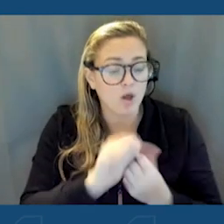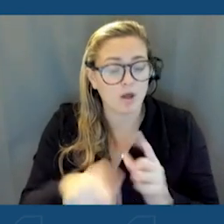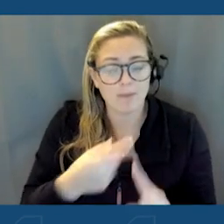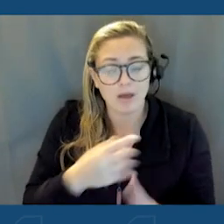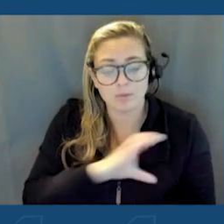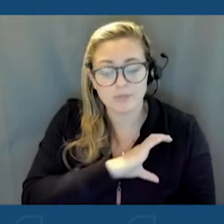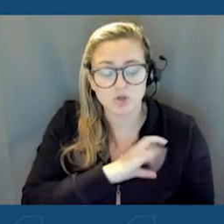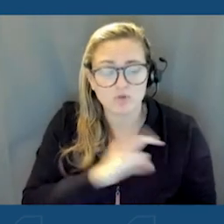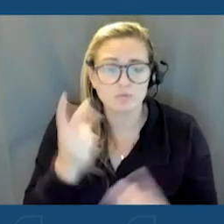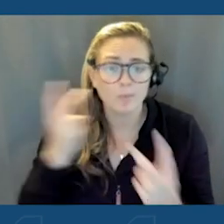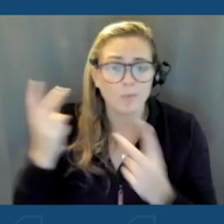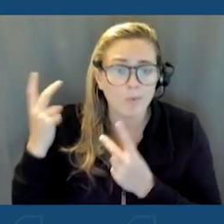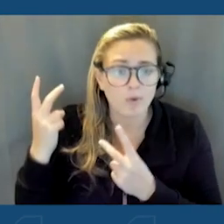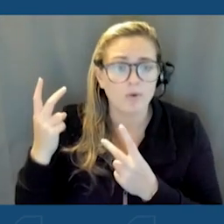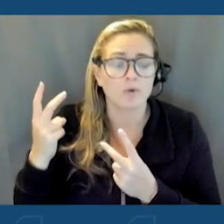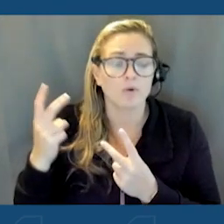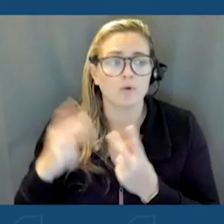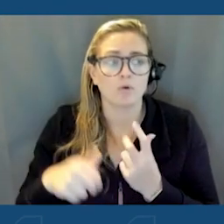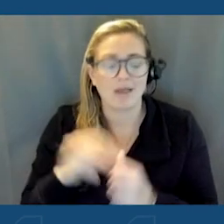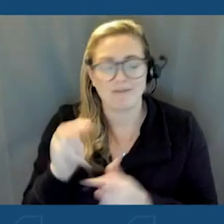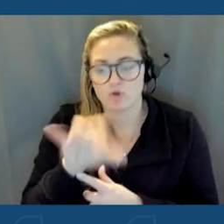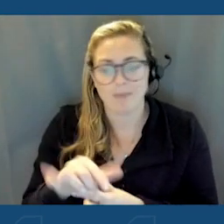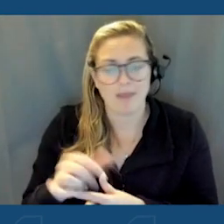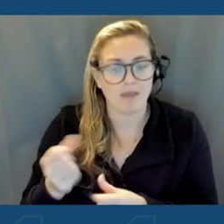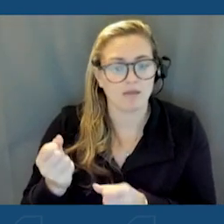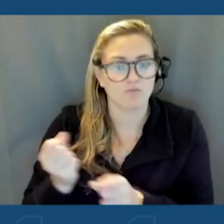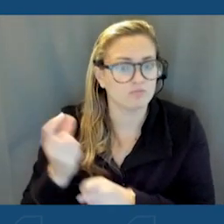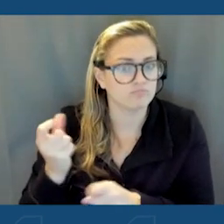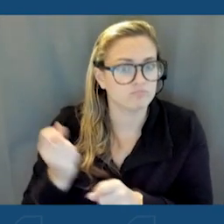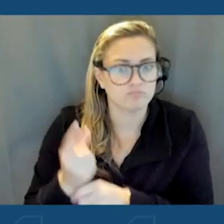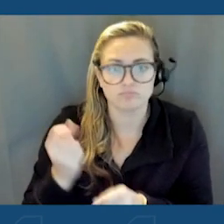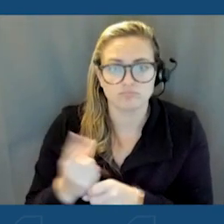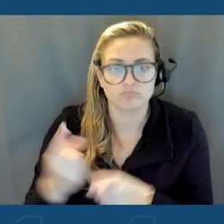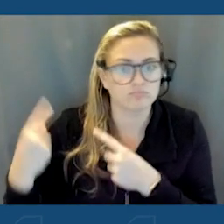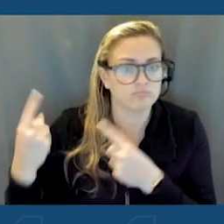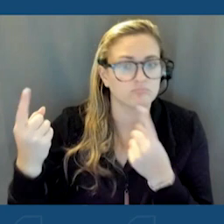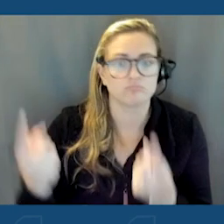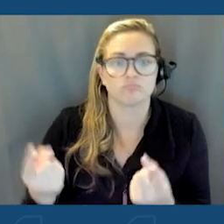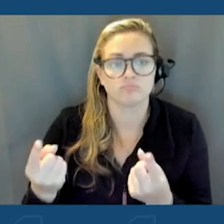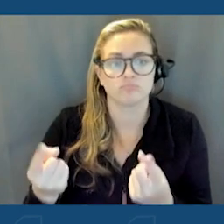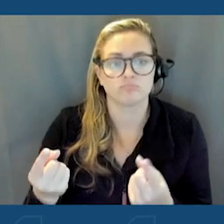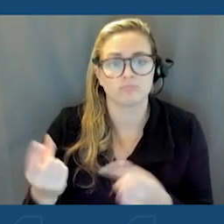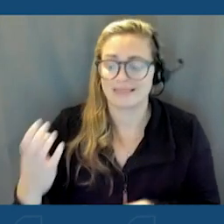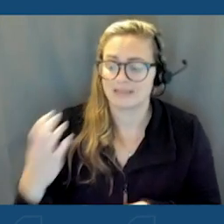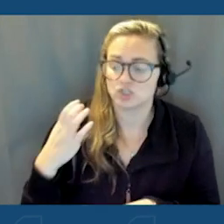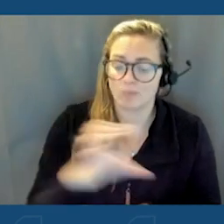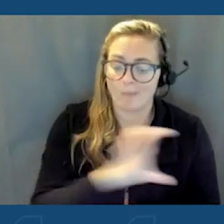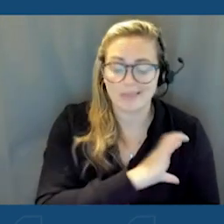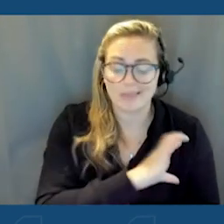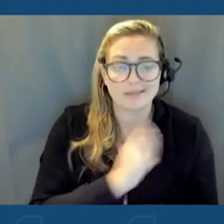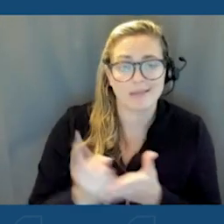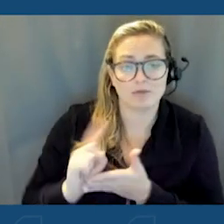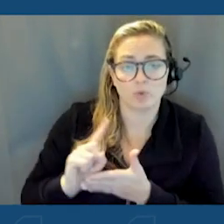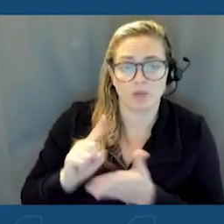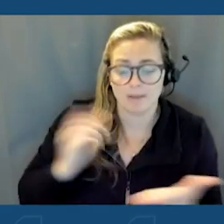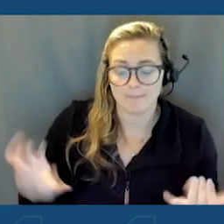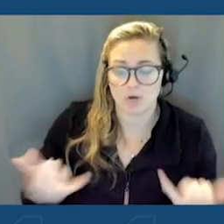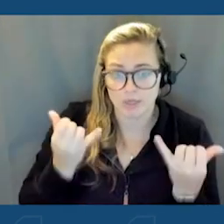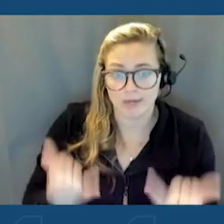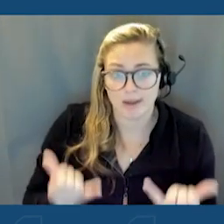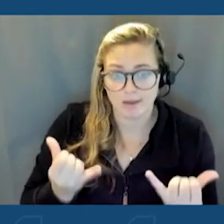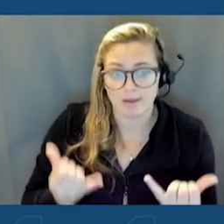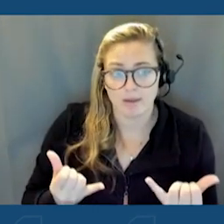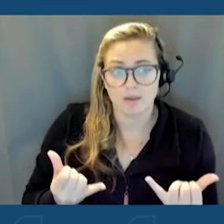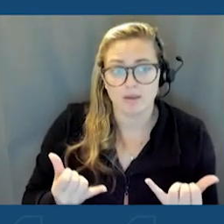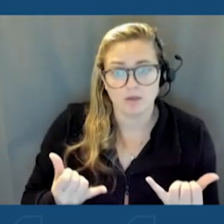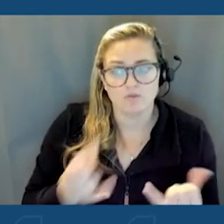memorial, every May, as I've done for many, many years, or I spoke to the chiefs of police last week, and I'm here today to all the men and